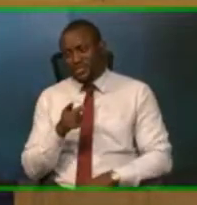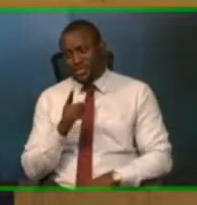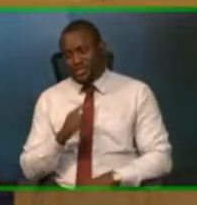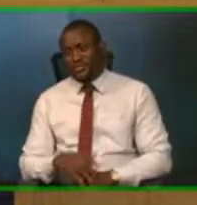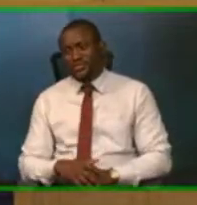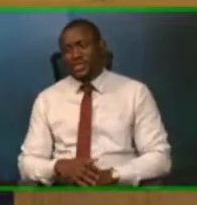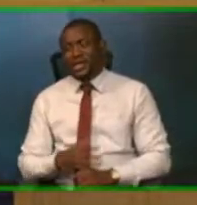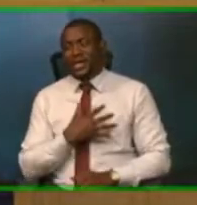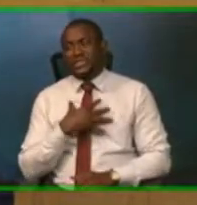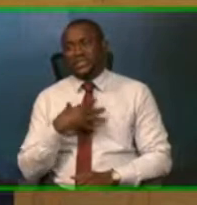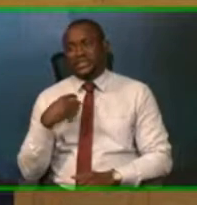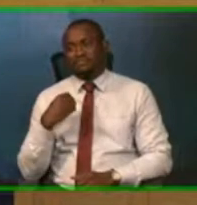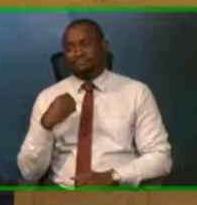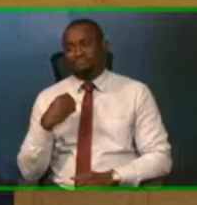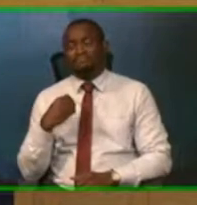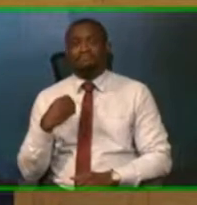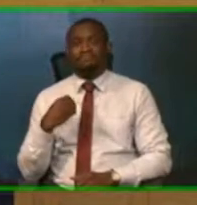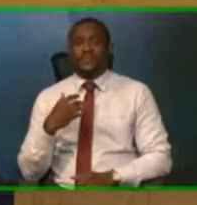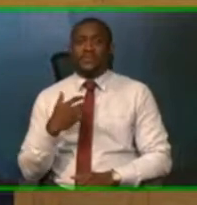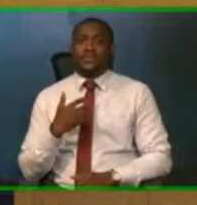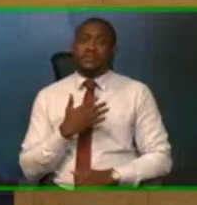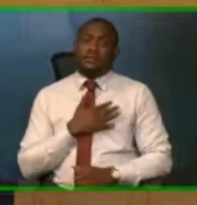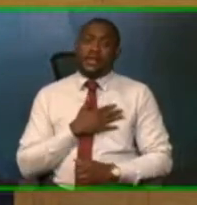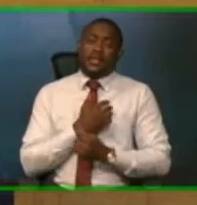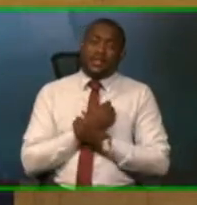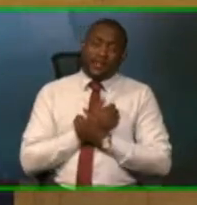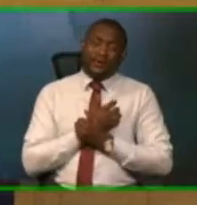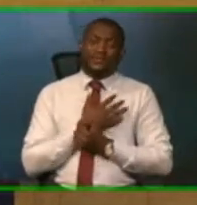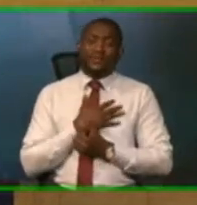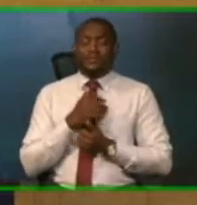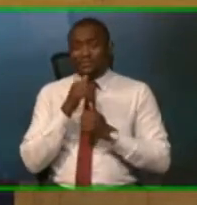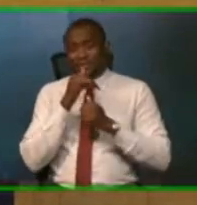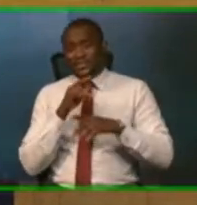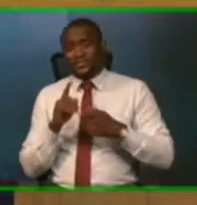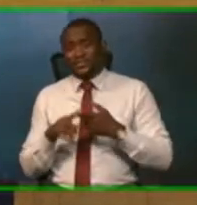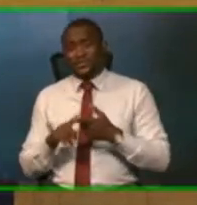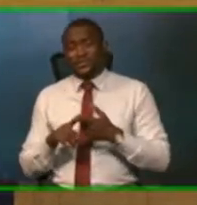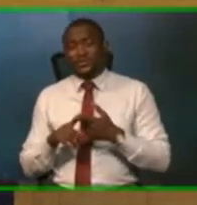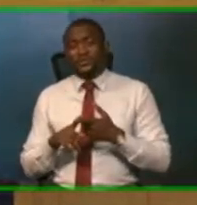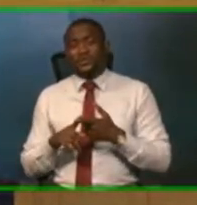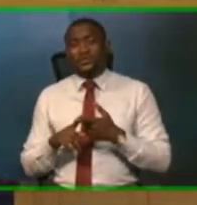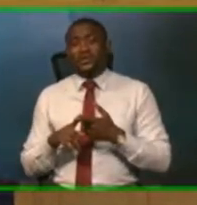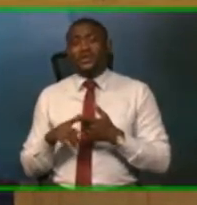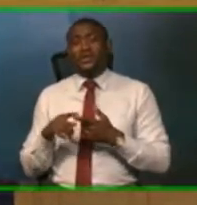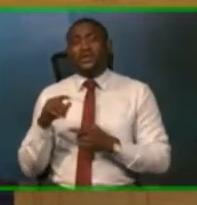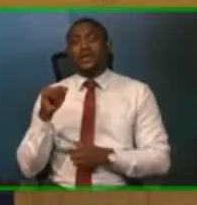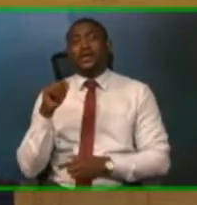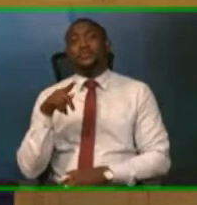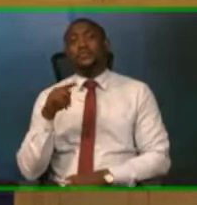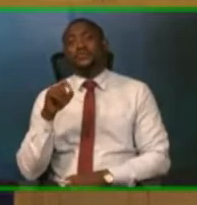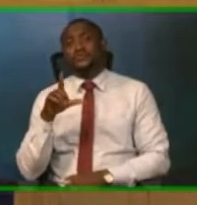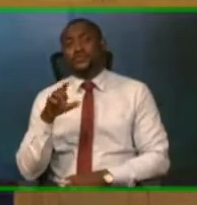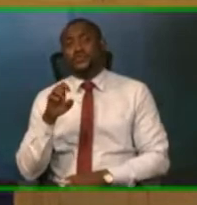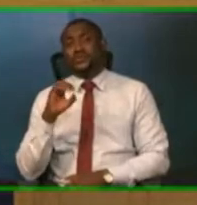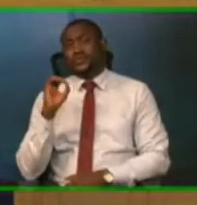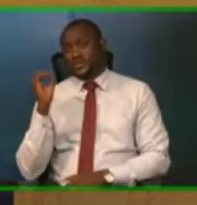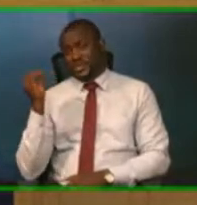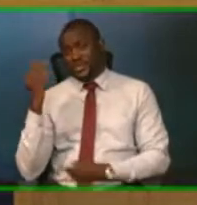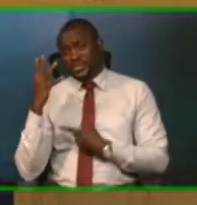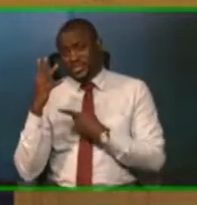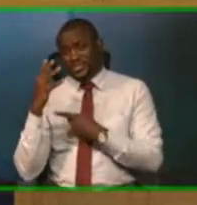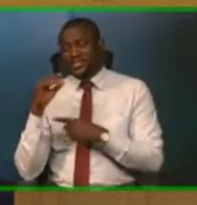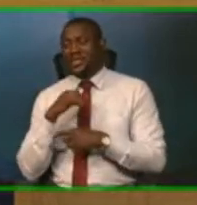And my love and blessings to Apostle Grace. My first time seeing him. I've heard about him once,